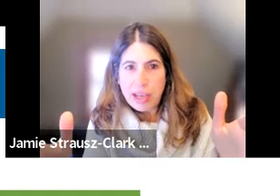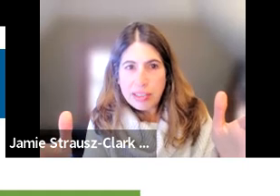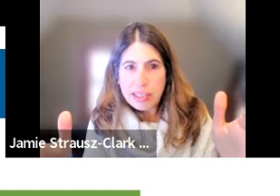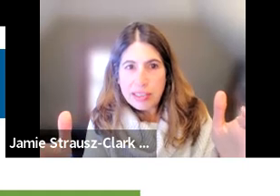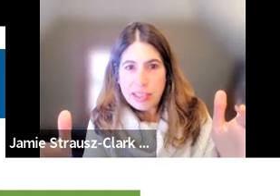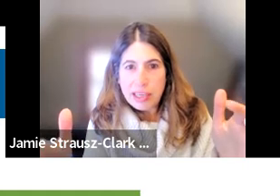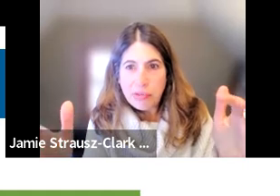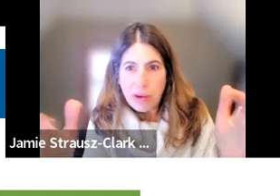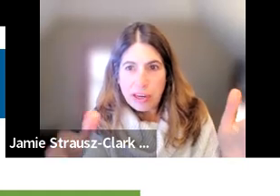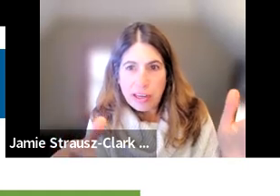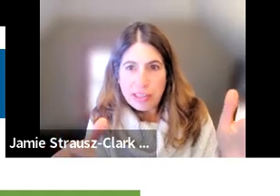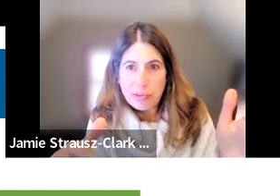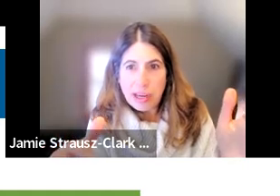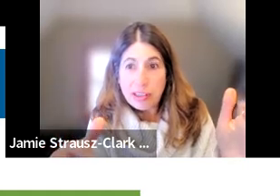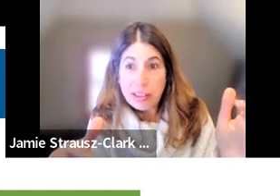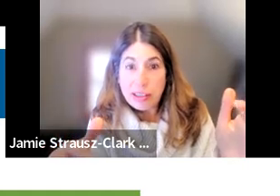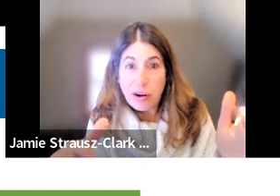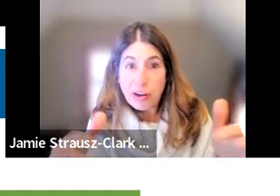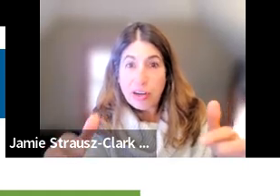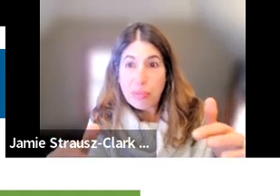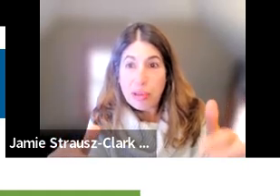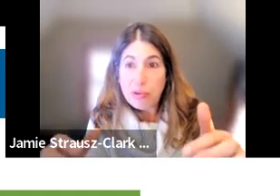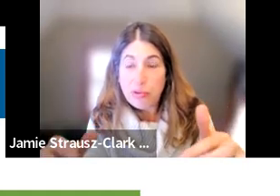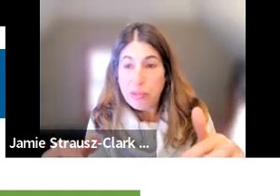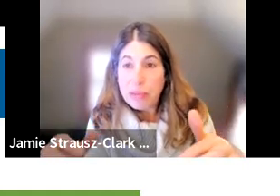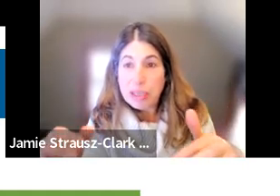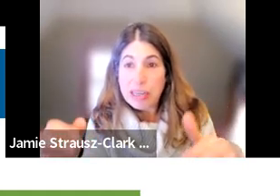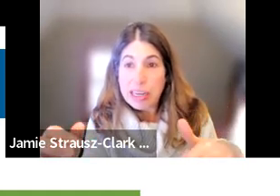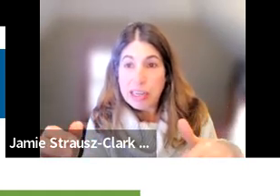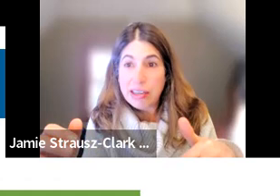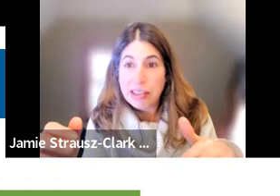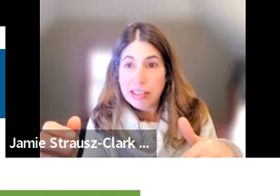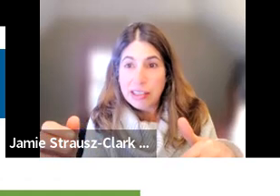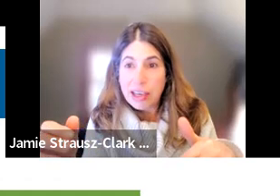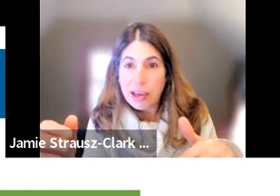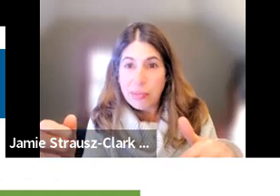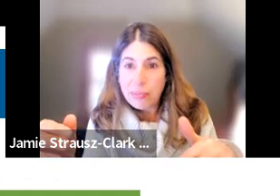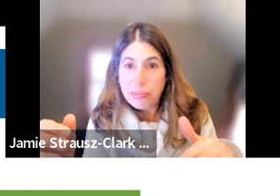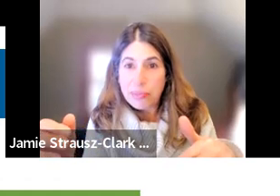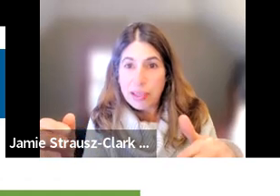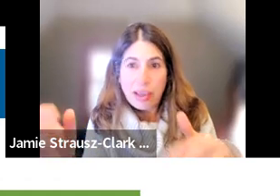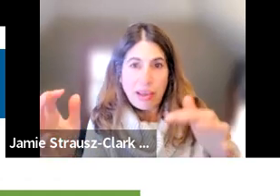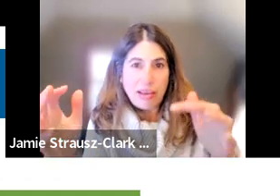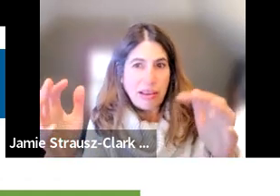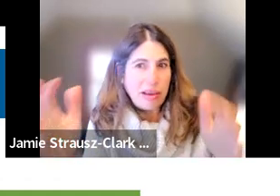you asked is recognizing the reality that there are going to be people who maybe need, I'm